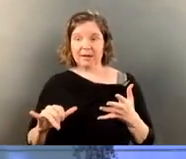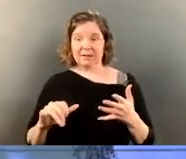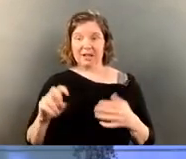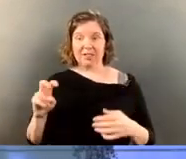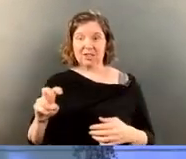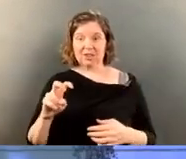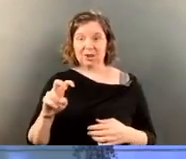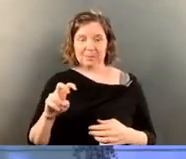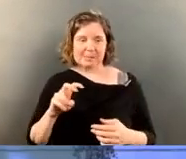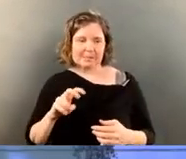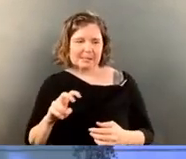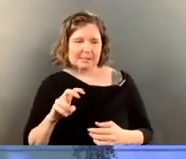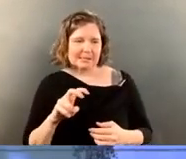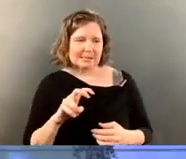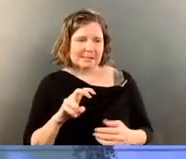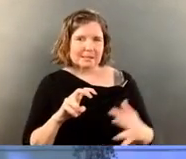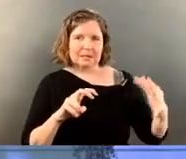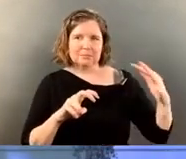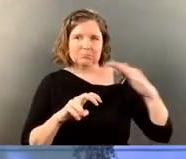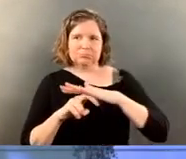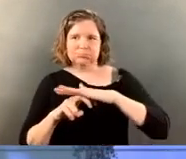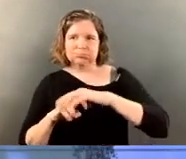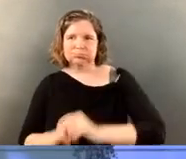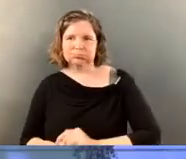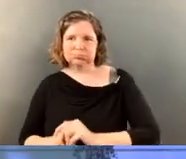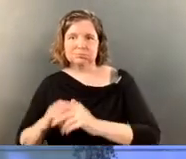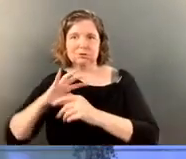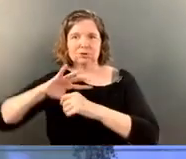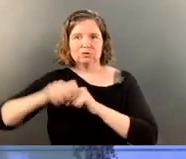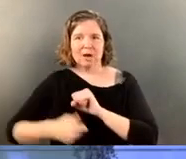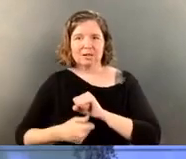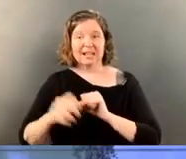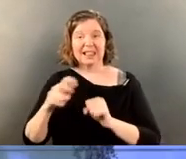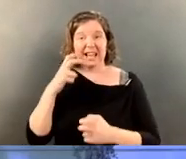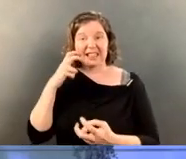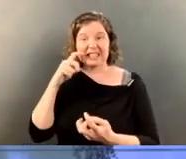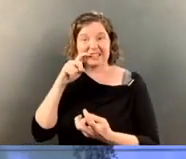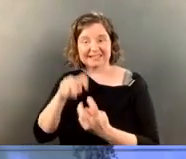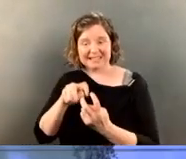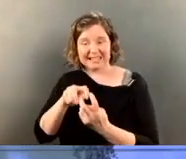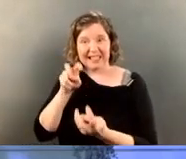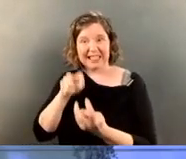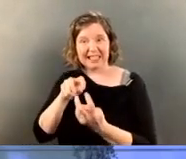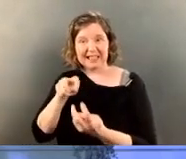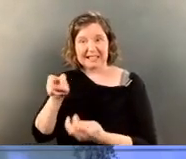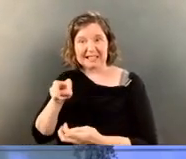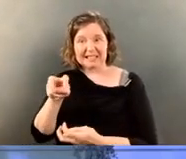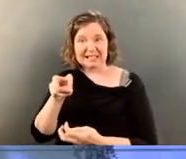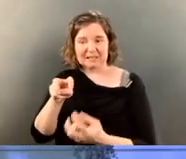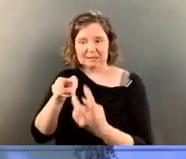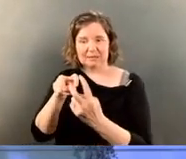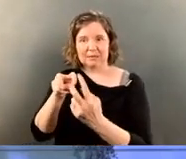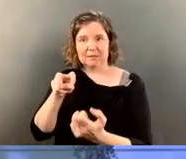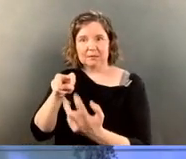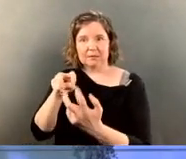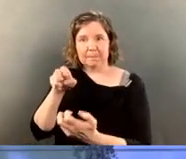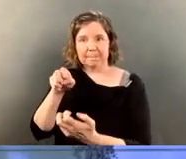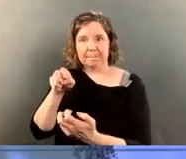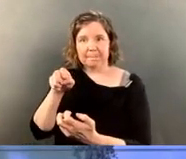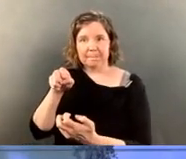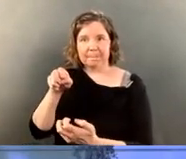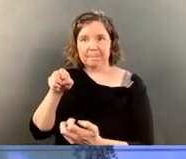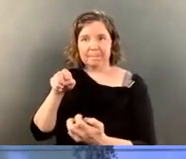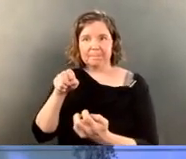the serpent. He broke the serpent's power. He took the fangs and the venom out of the viper. Do you see what I'm saying here?